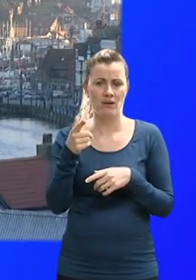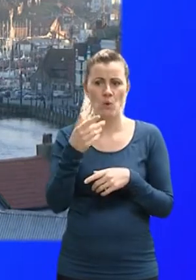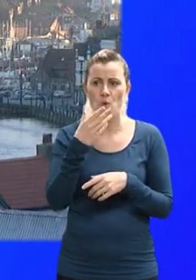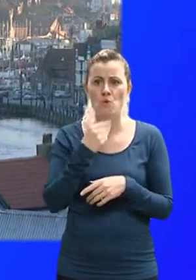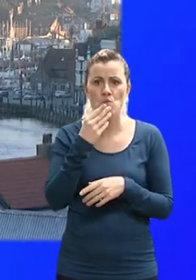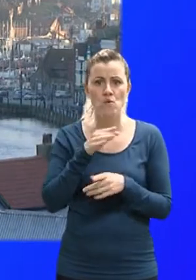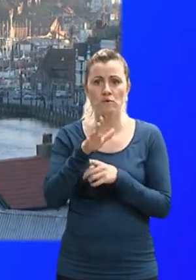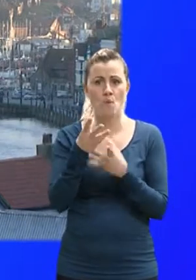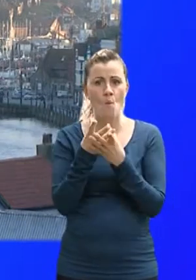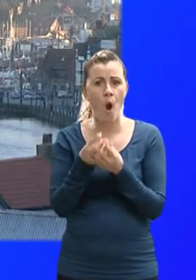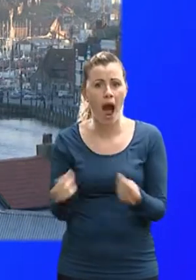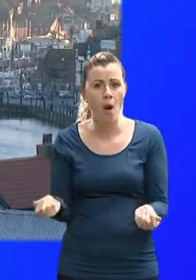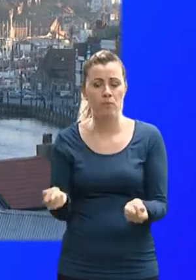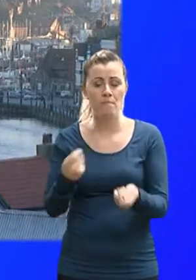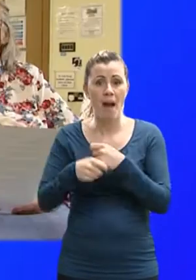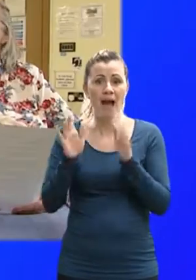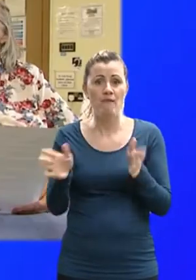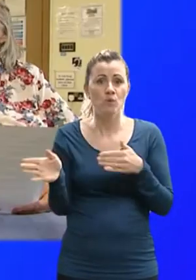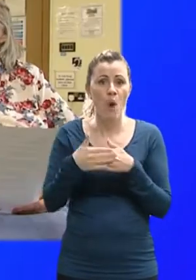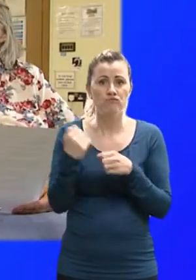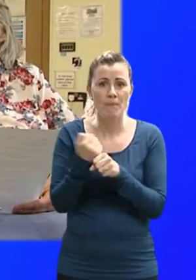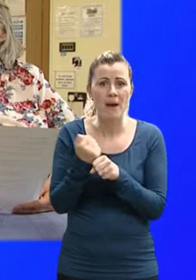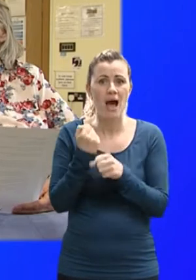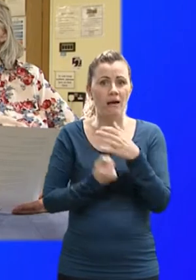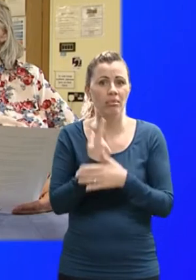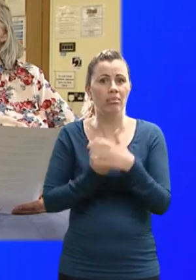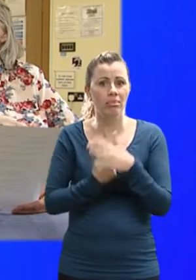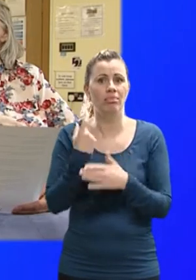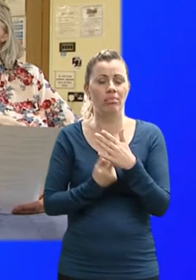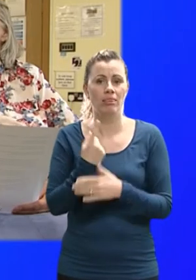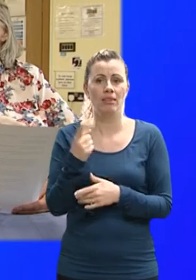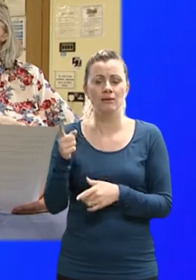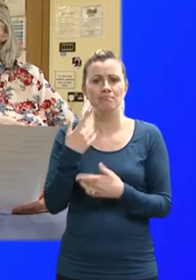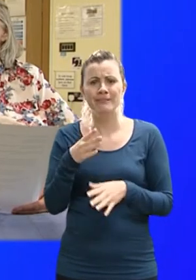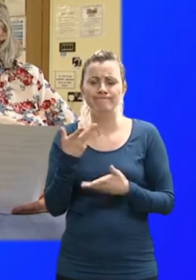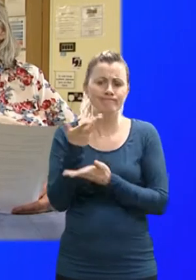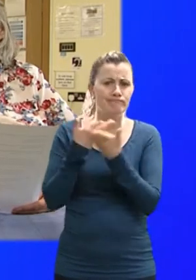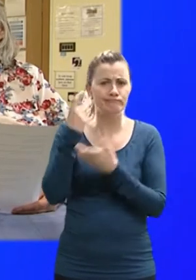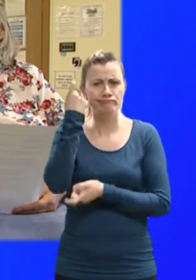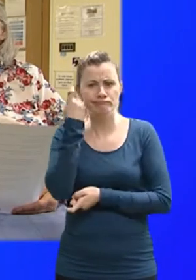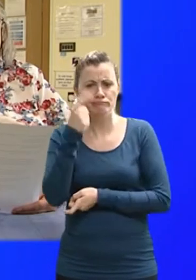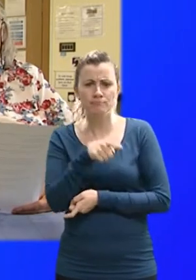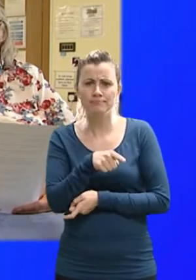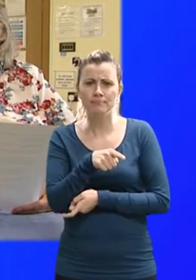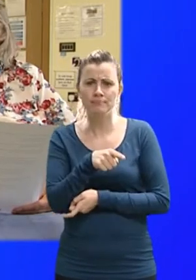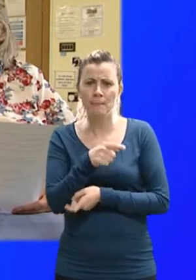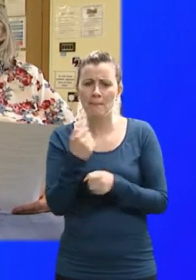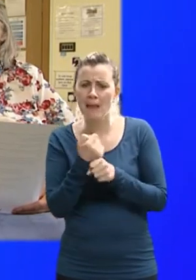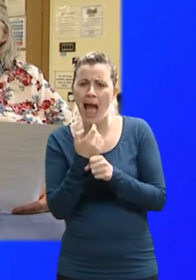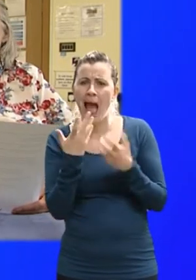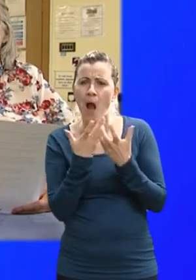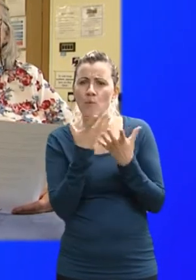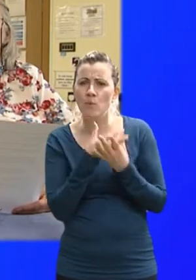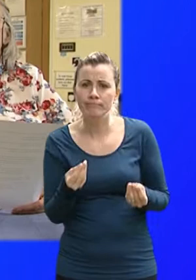no heavy lorries going across it, but it was still very overused and often